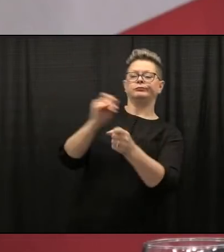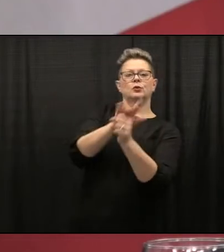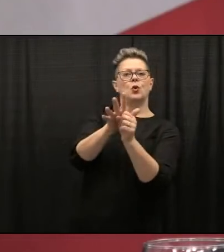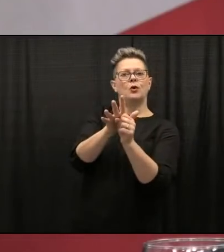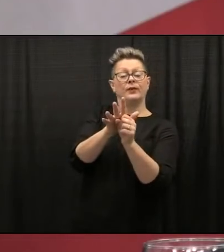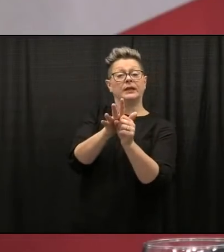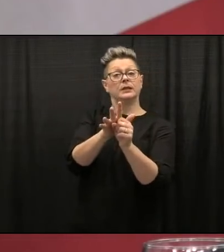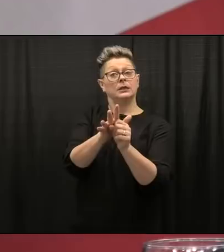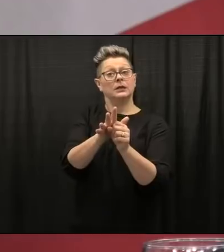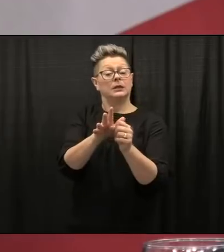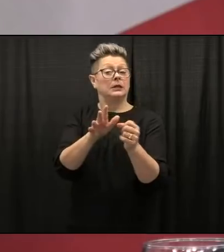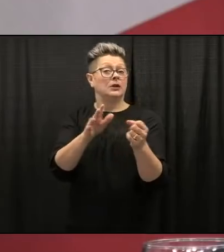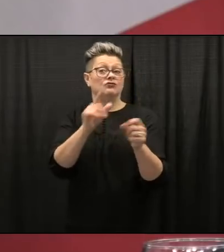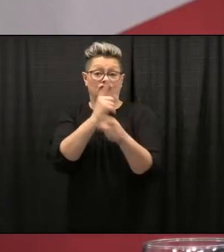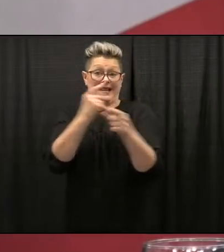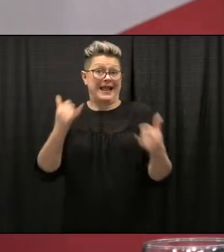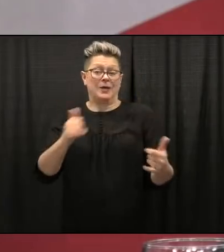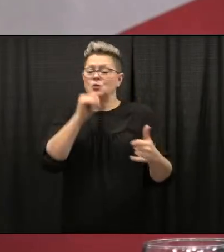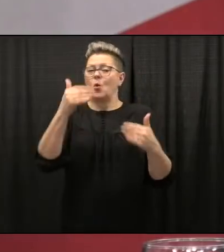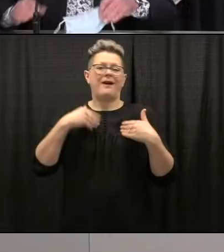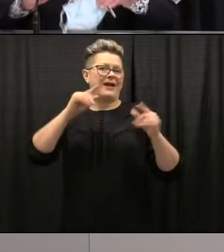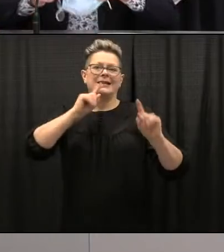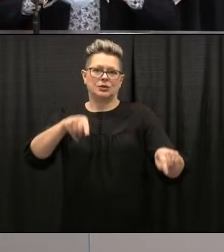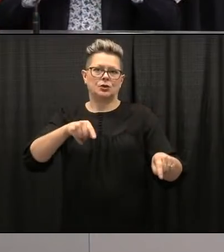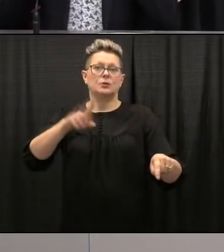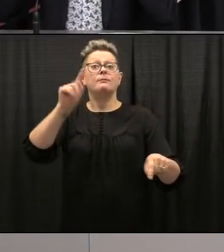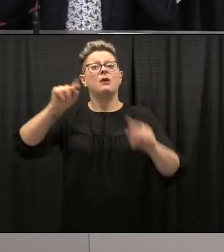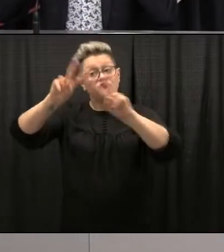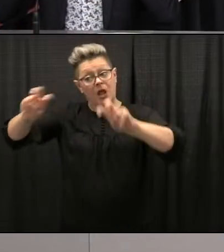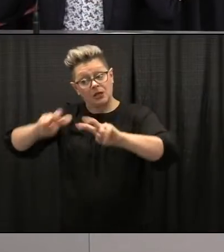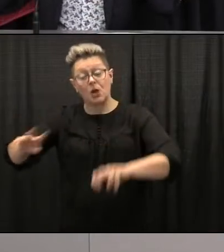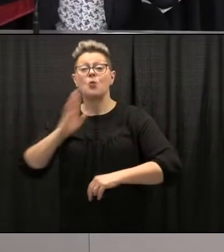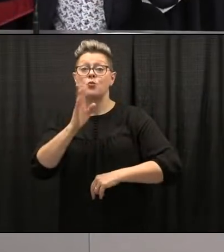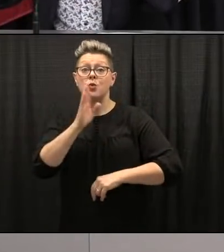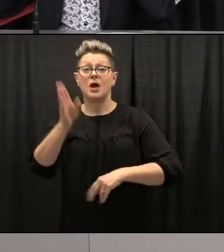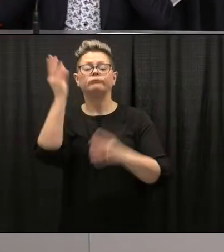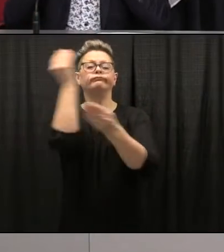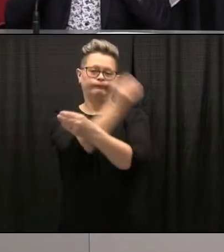I will have more information for you. Thank you very much.